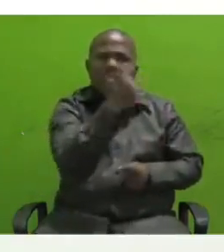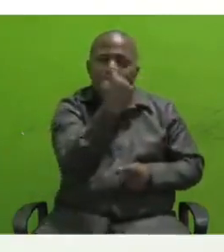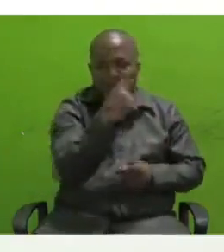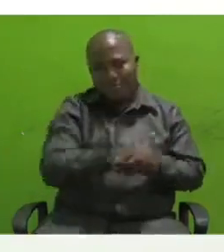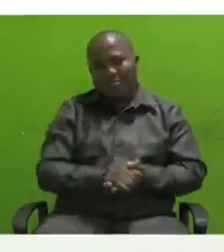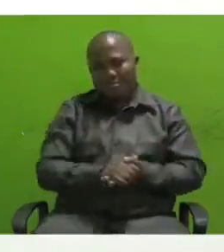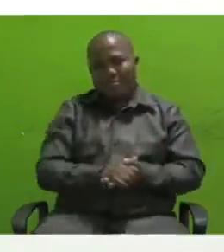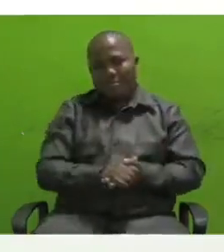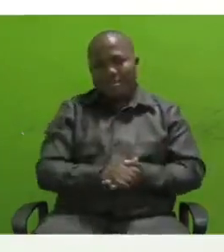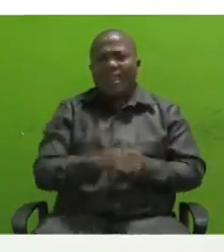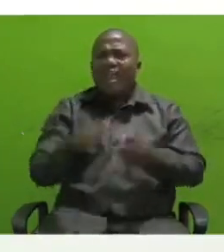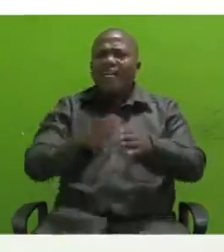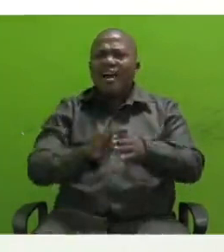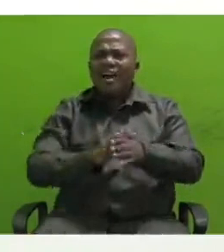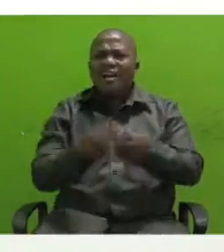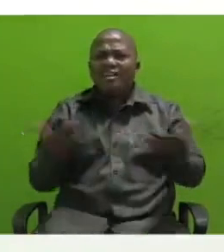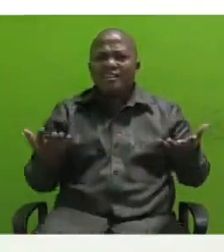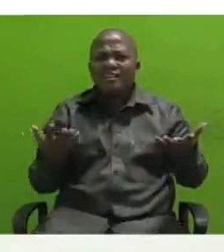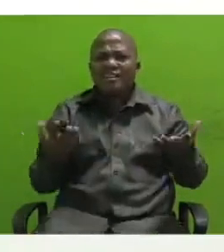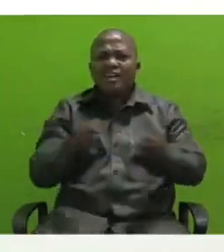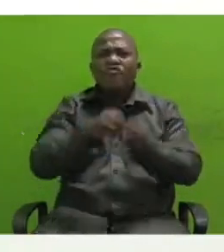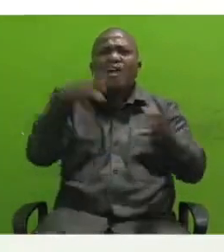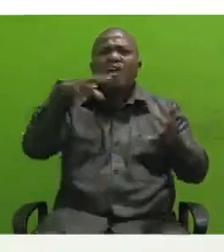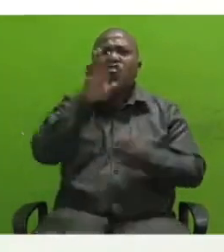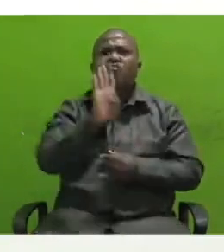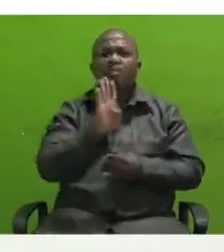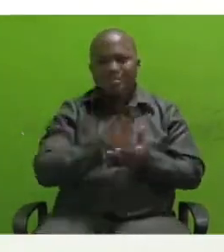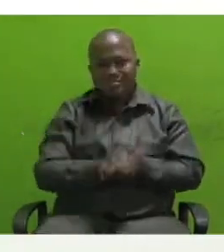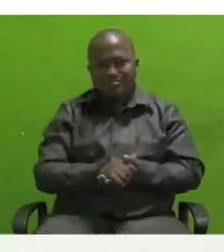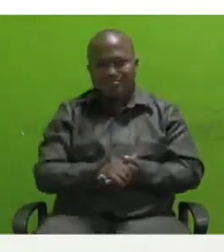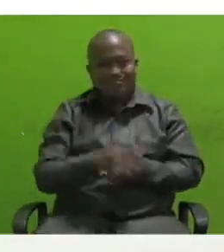And what about value of b?